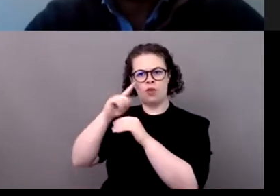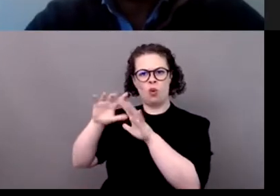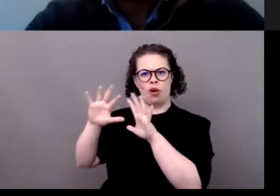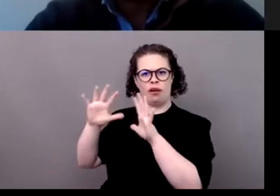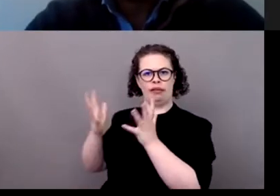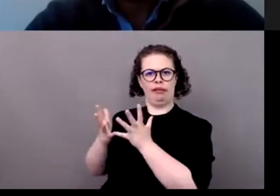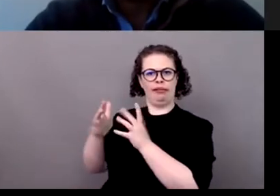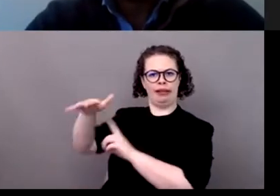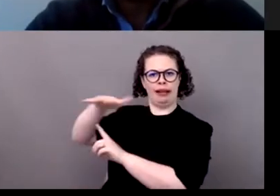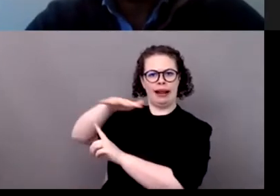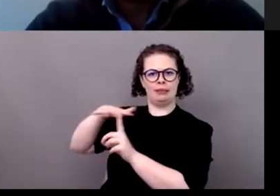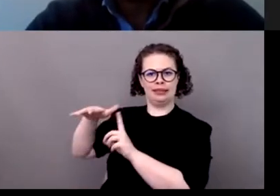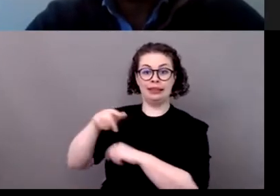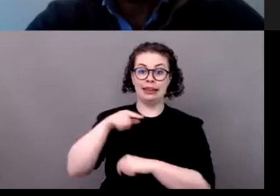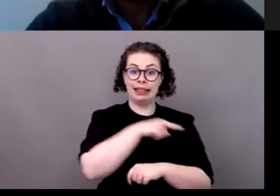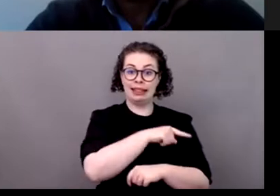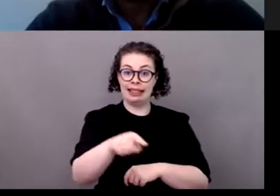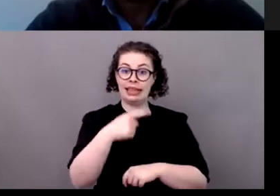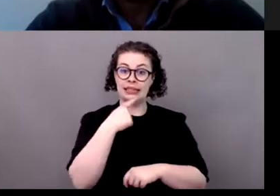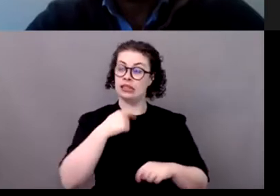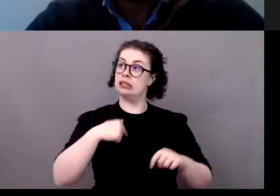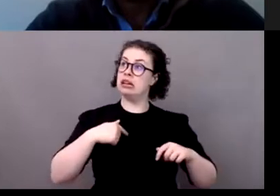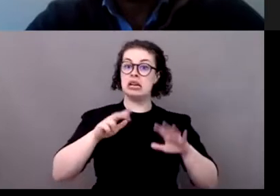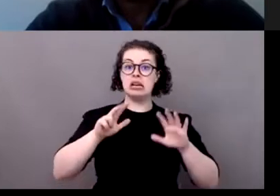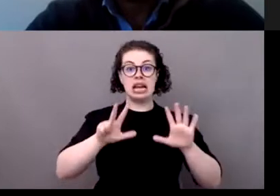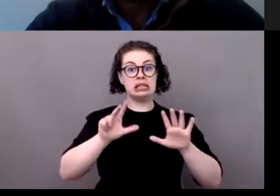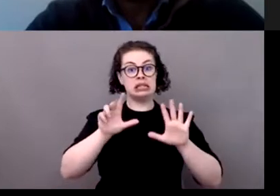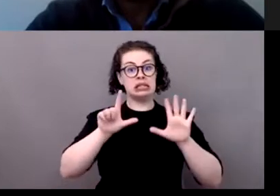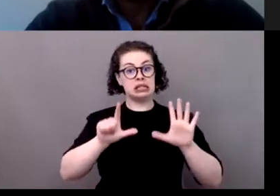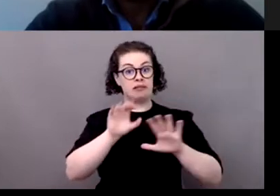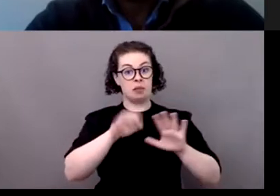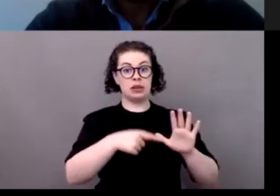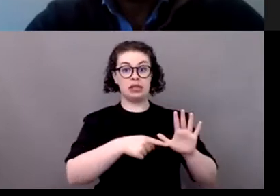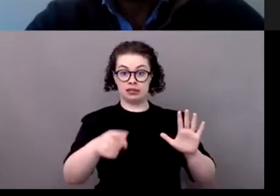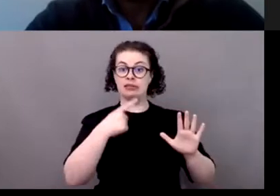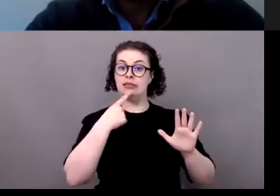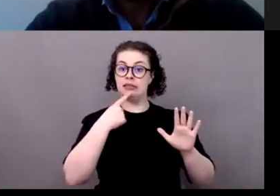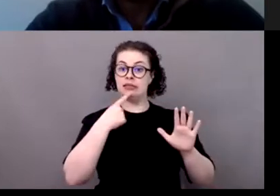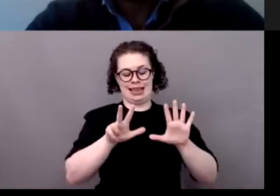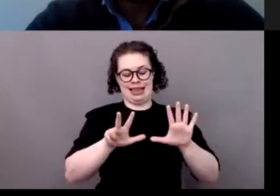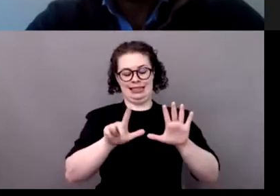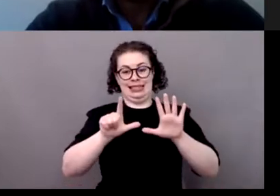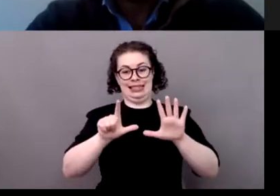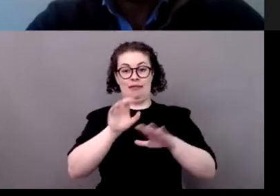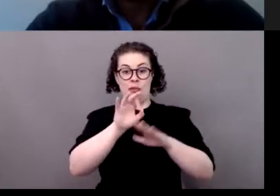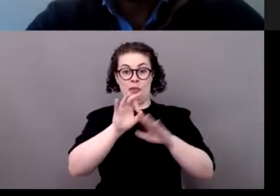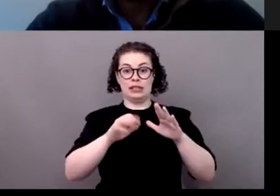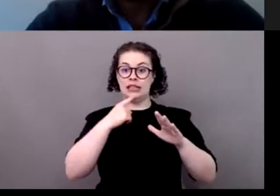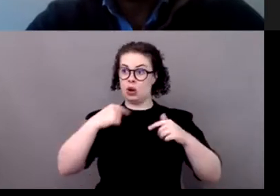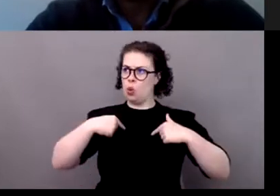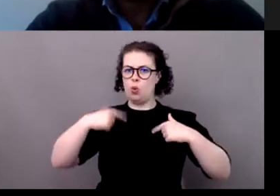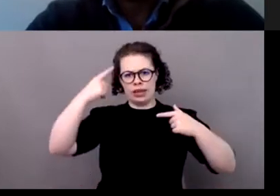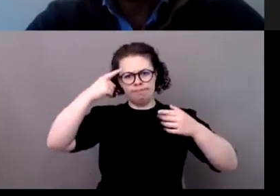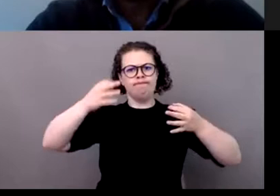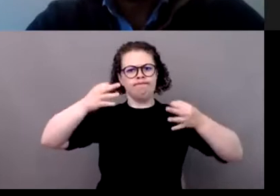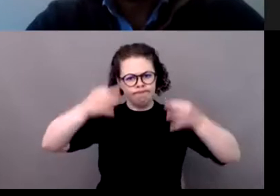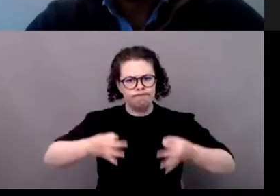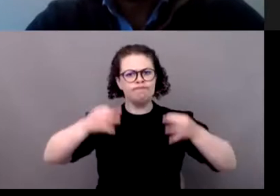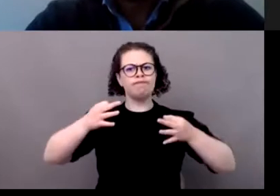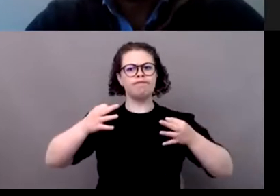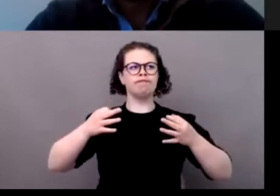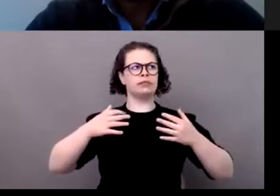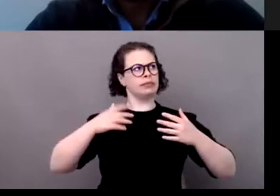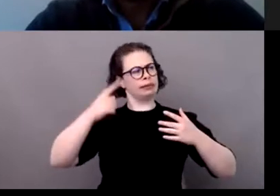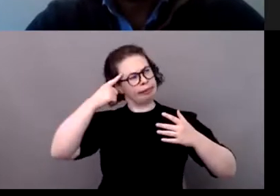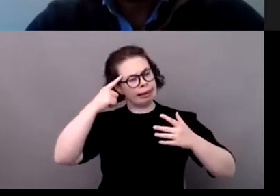87% apparently in their decisions. And this year we asked them, okay, what would you be willing to do to help us on